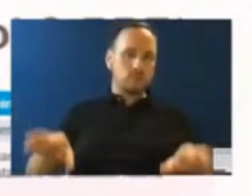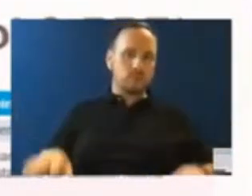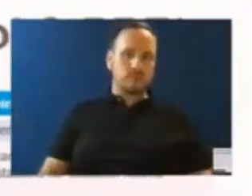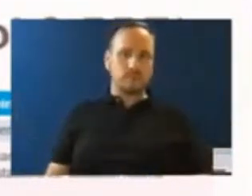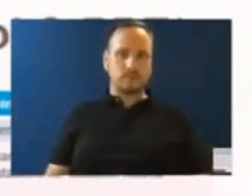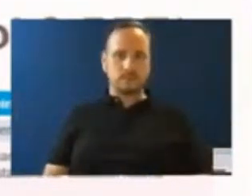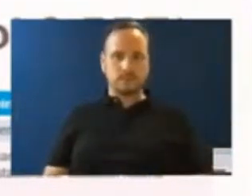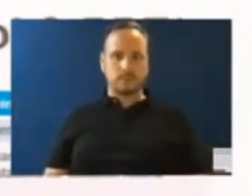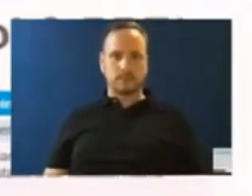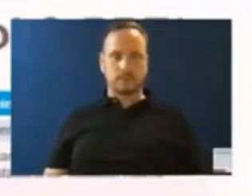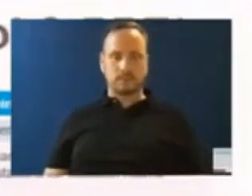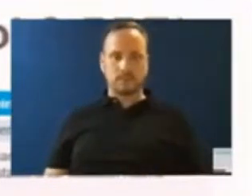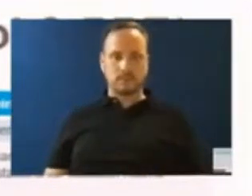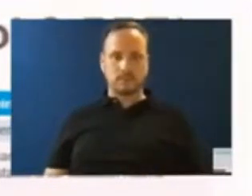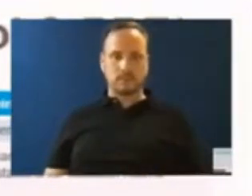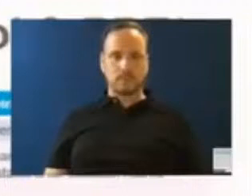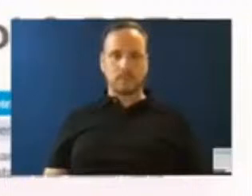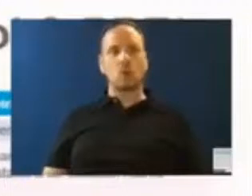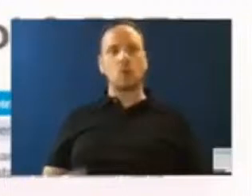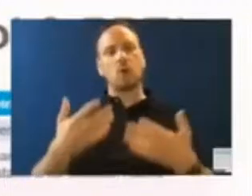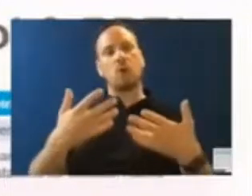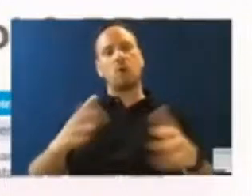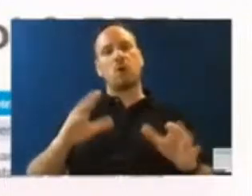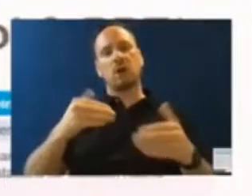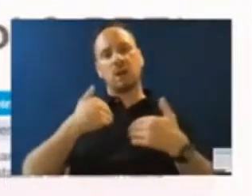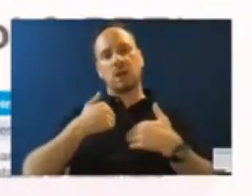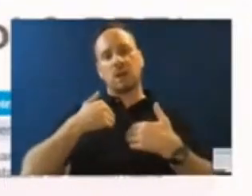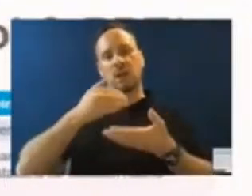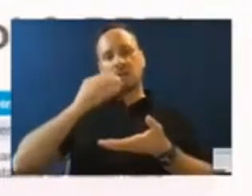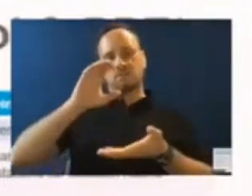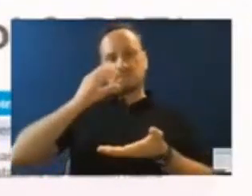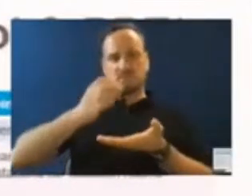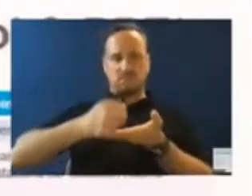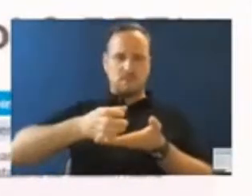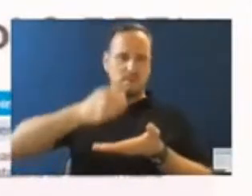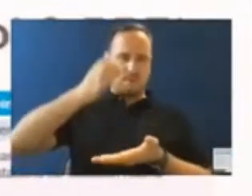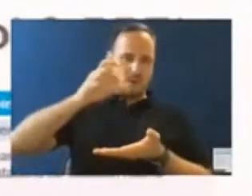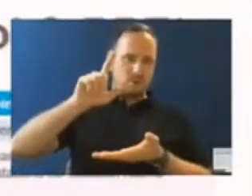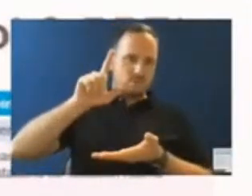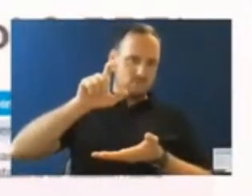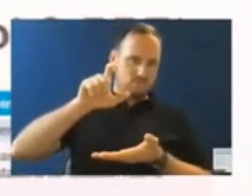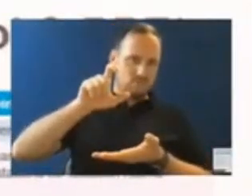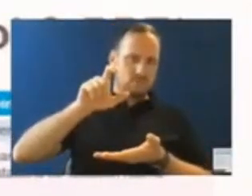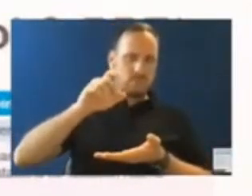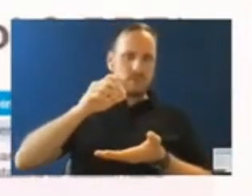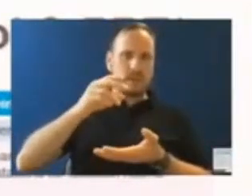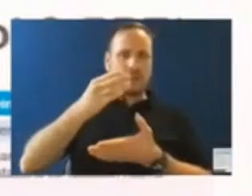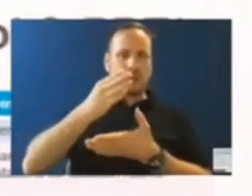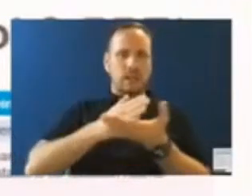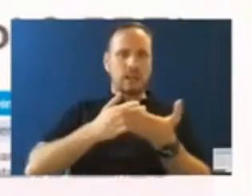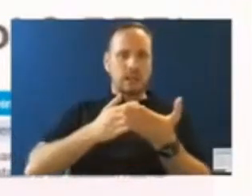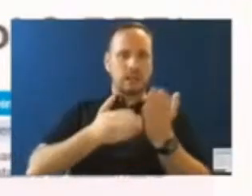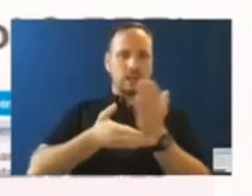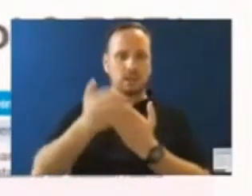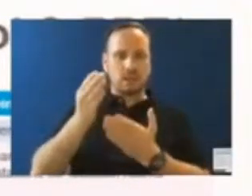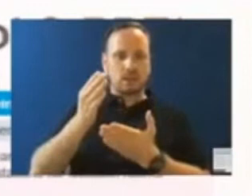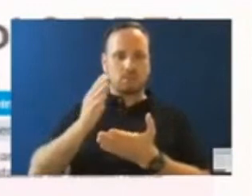a 16-ounce bottle, individual bottle, we are now in the process of ordering a 1-gallon